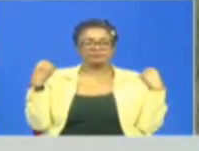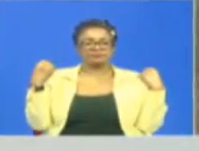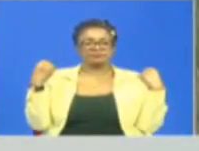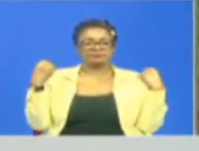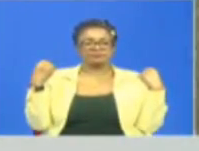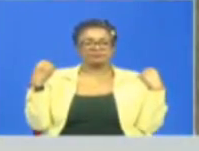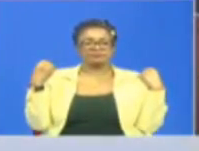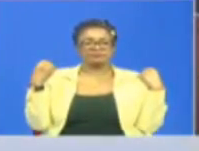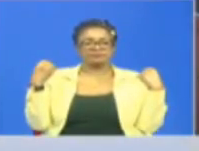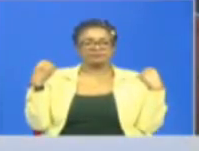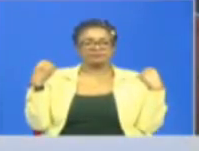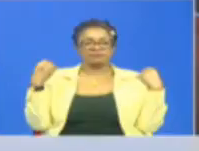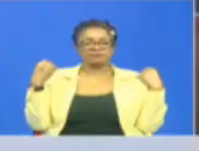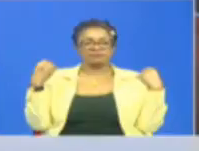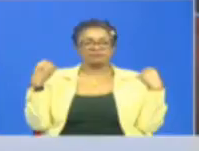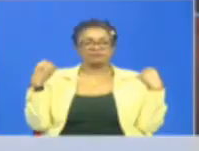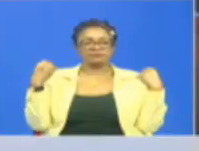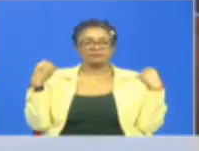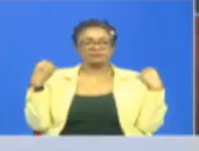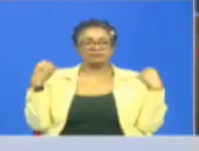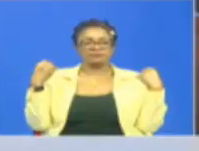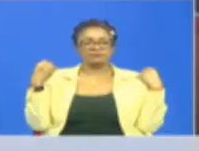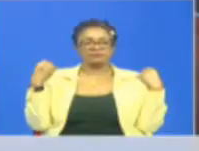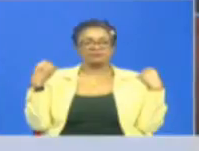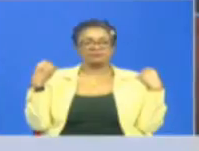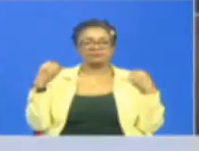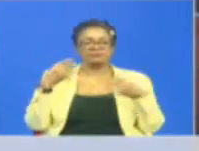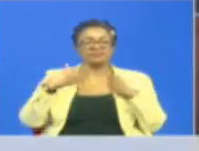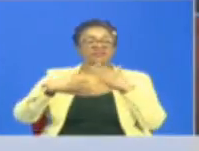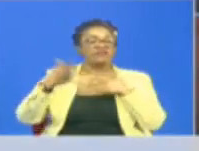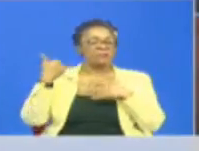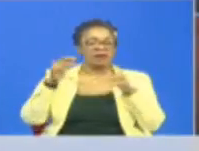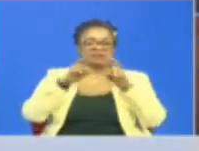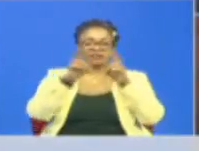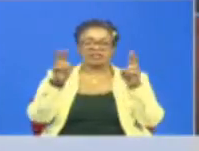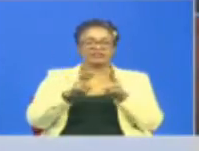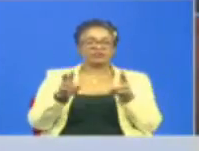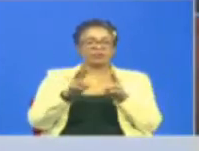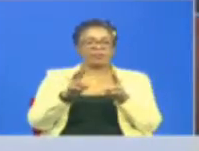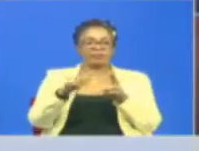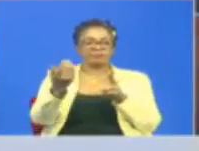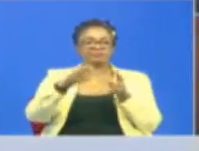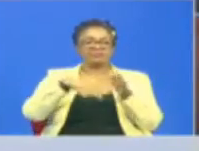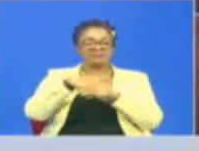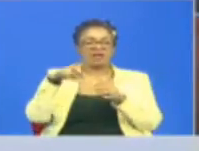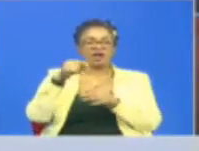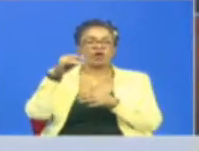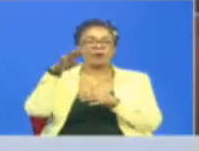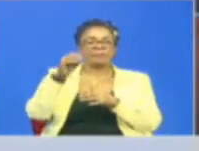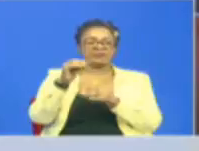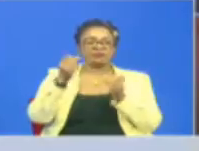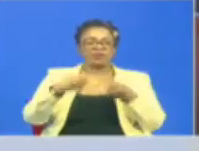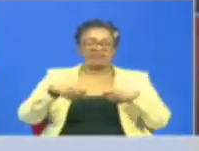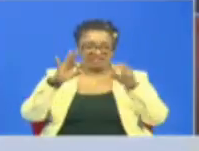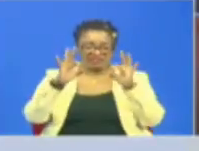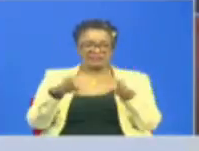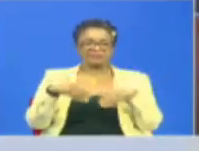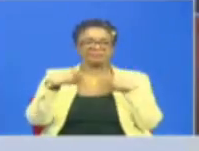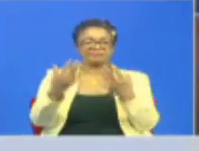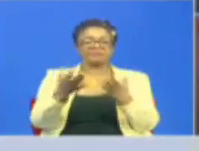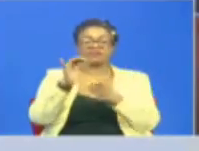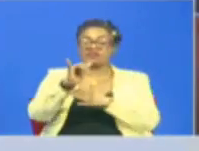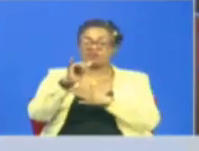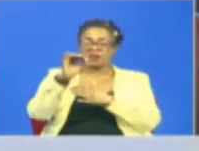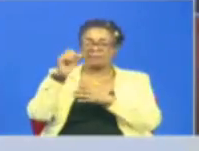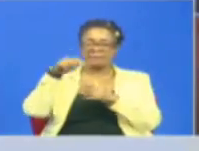or left, you can shoot. Now, former international football star Didier Drogba officially submitted his candidacy for the